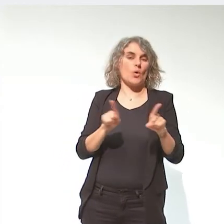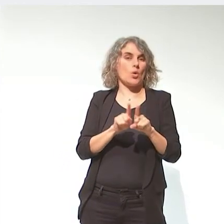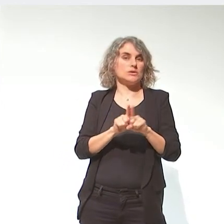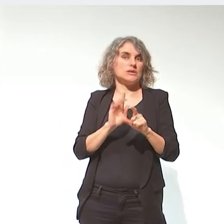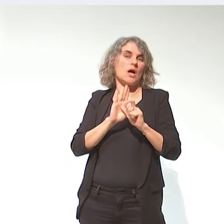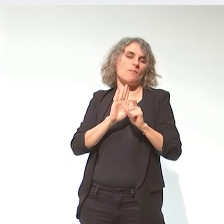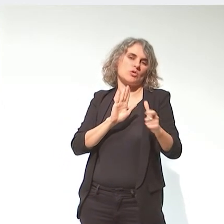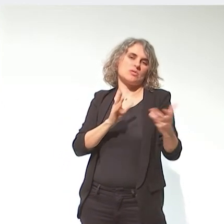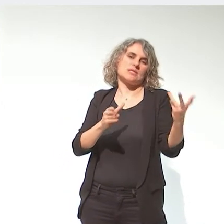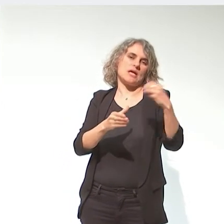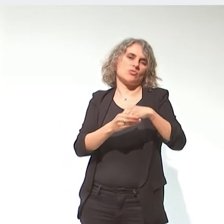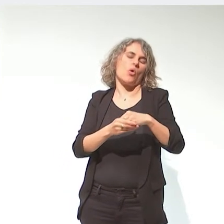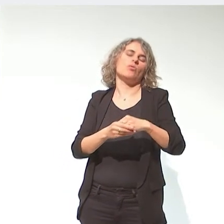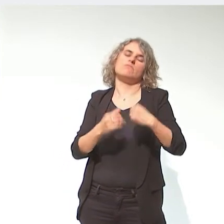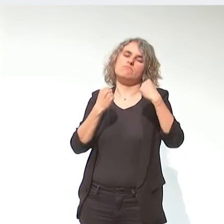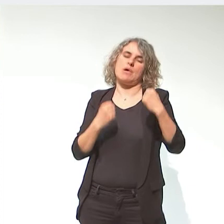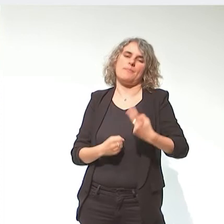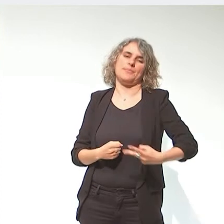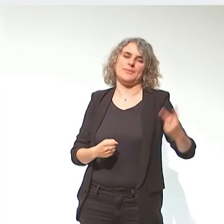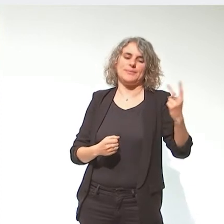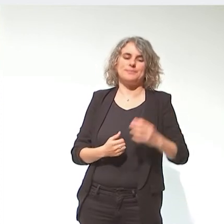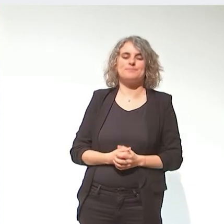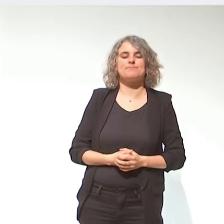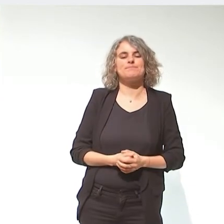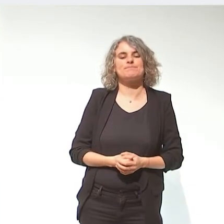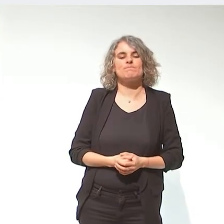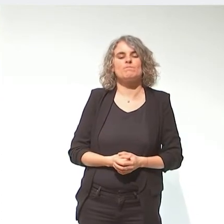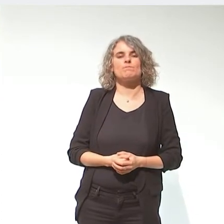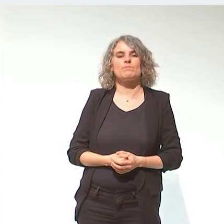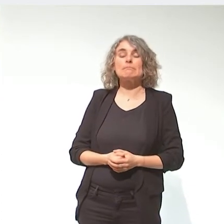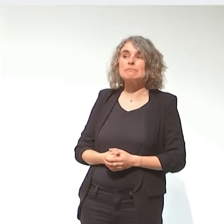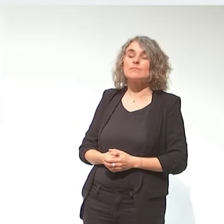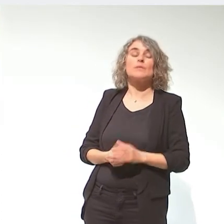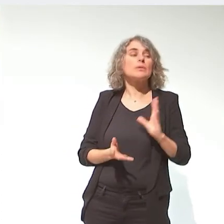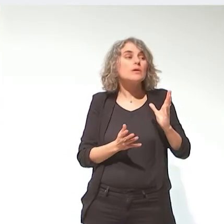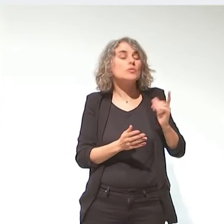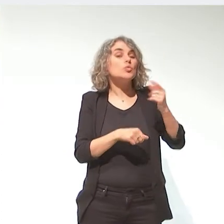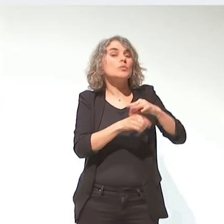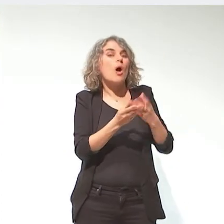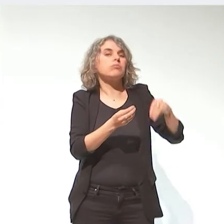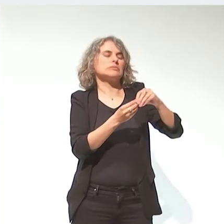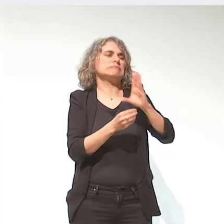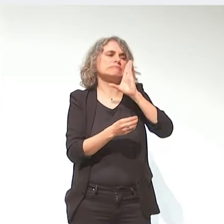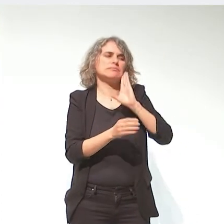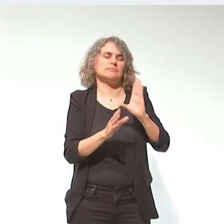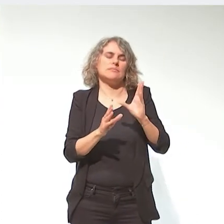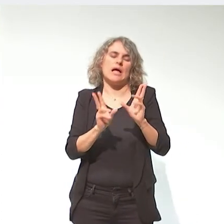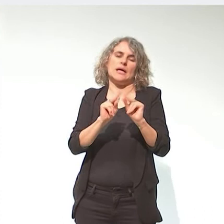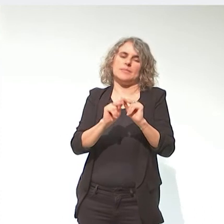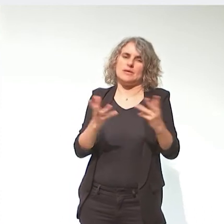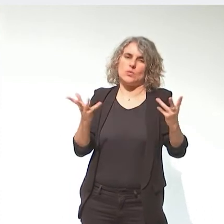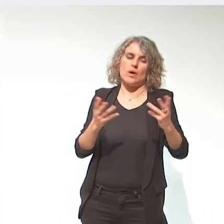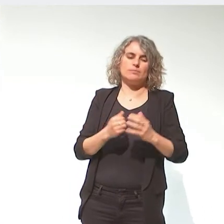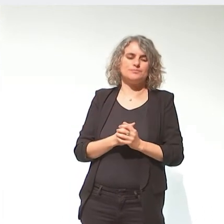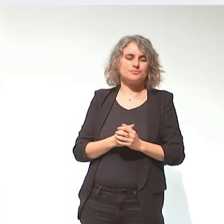to finish, so 2 minutes, please. Only to say that in our most recent evaluation after